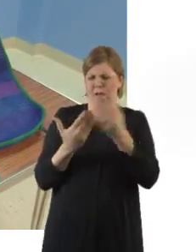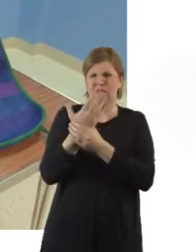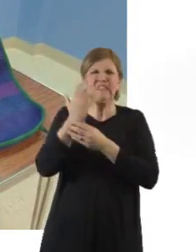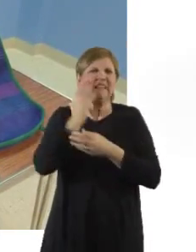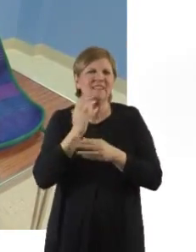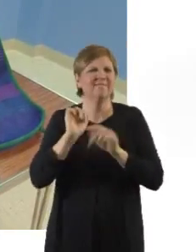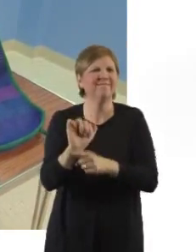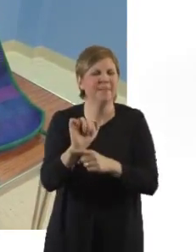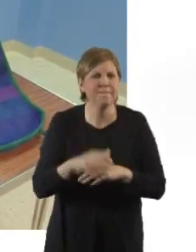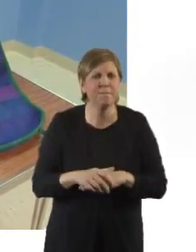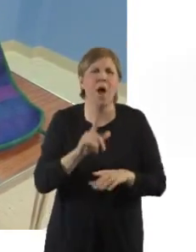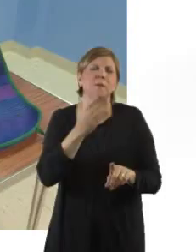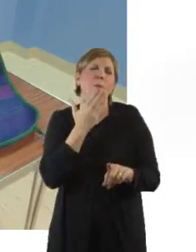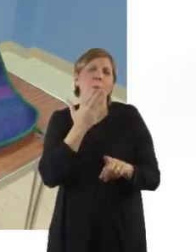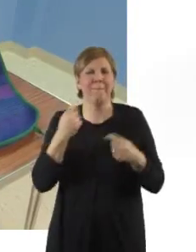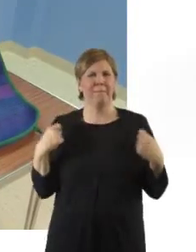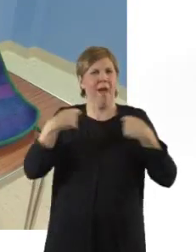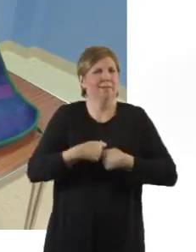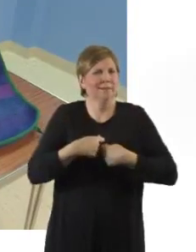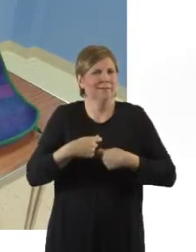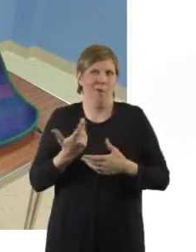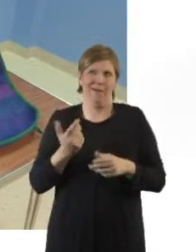we have some booties or socks,